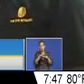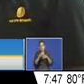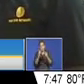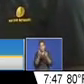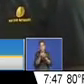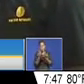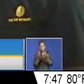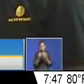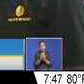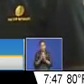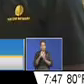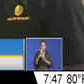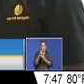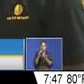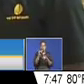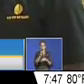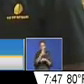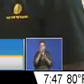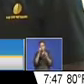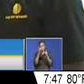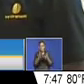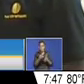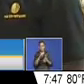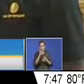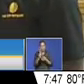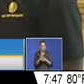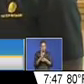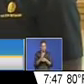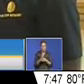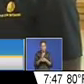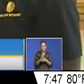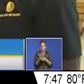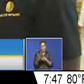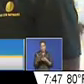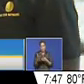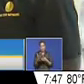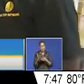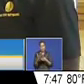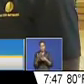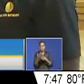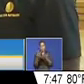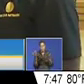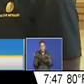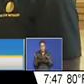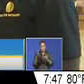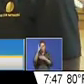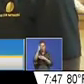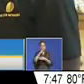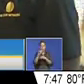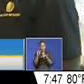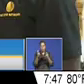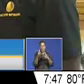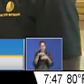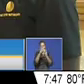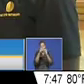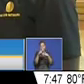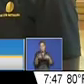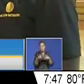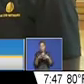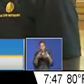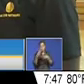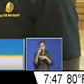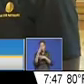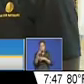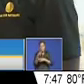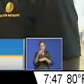Well, of course, younger players aren't used, unfortunately, here our guys aren't used to playing in the system. A lot of what we see